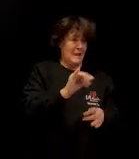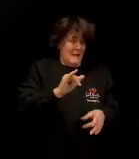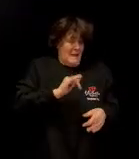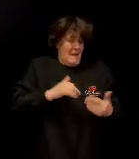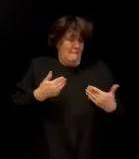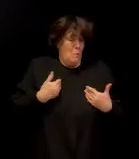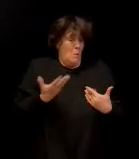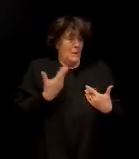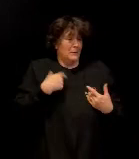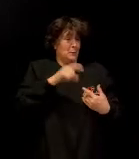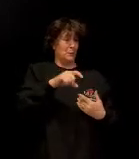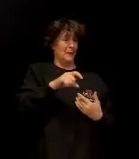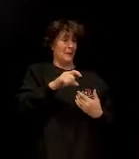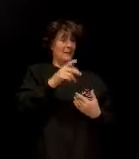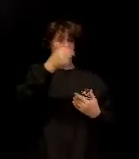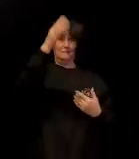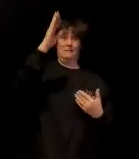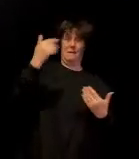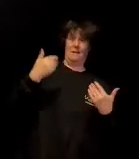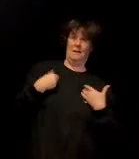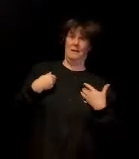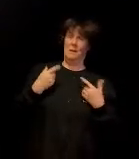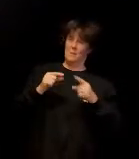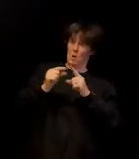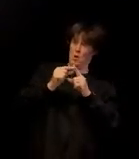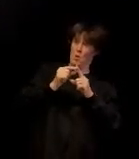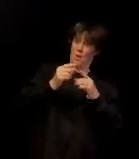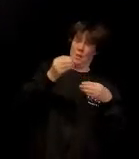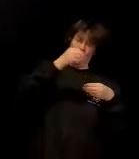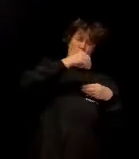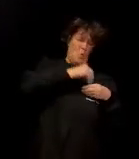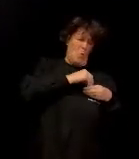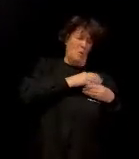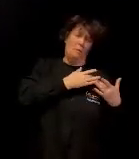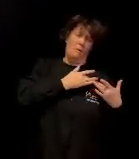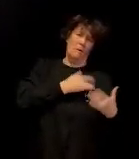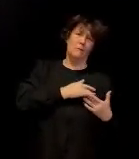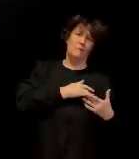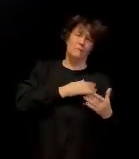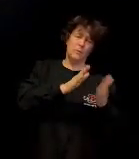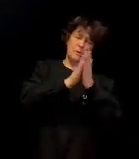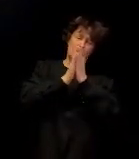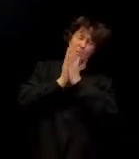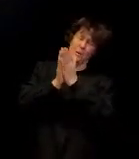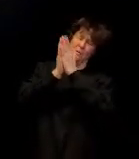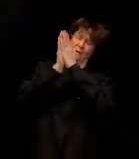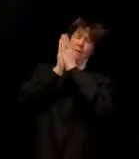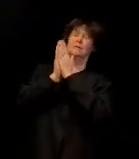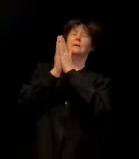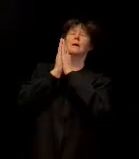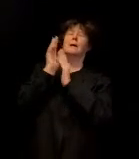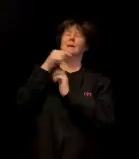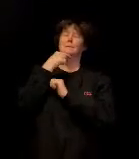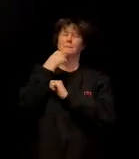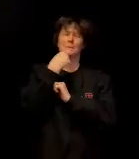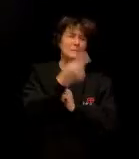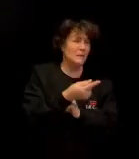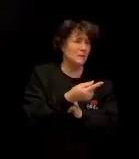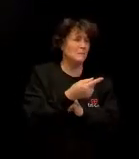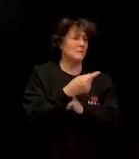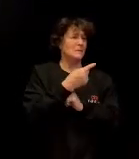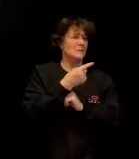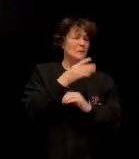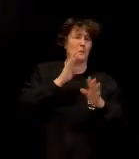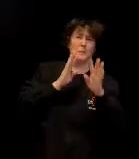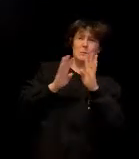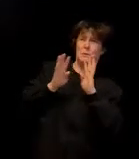need. I have my word in your heart. I have, when you pray to me, I speak to you and I talk to you and you talk